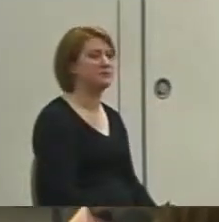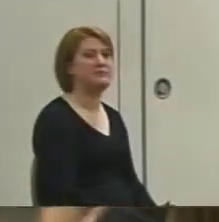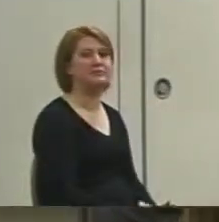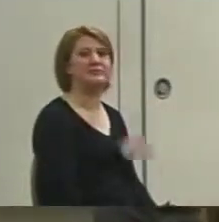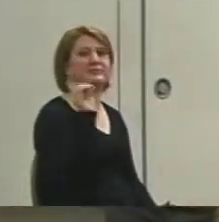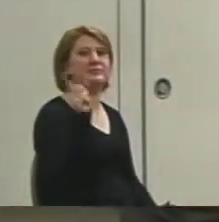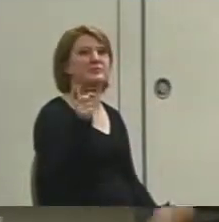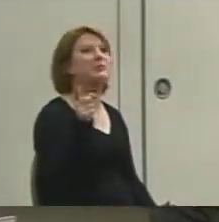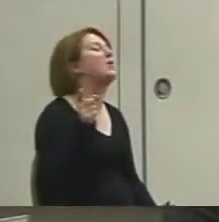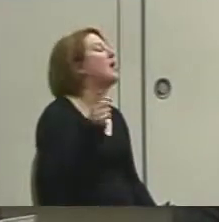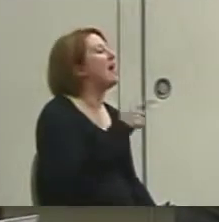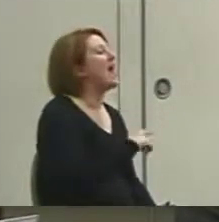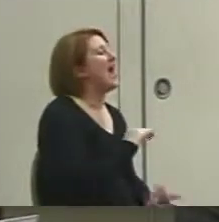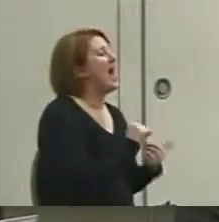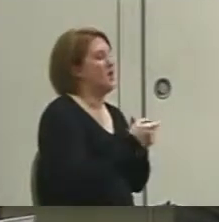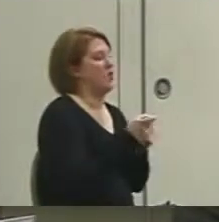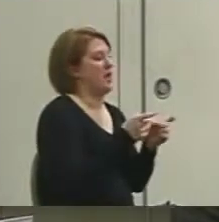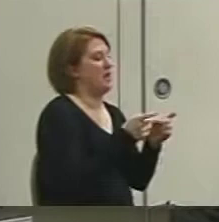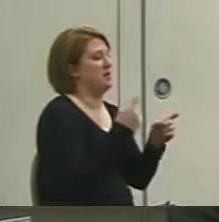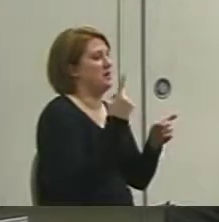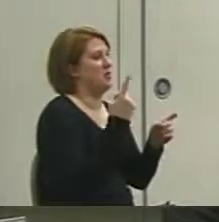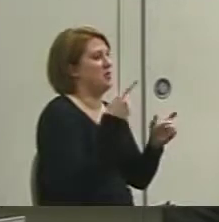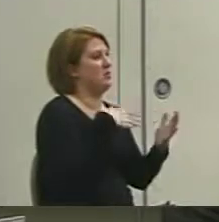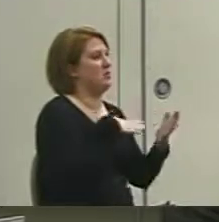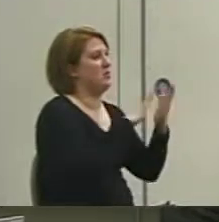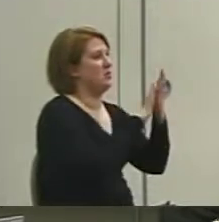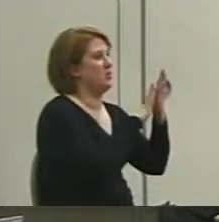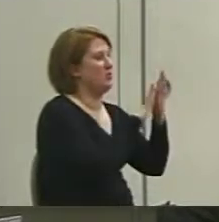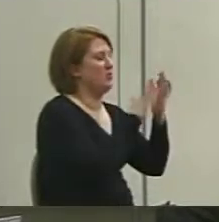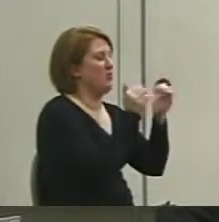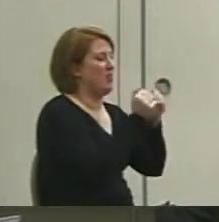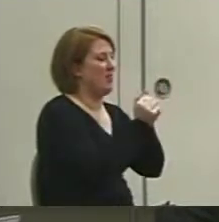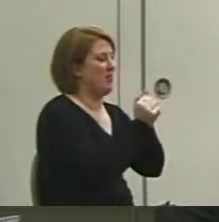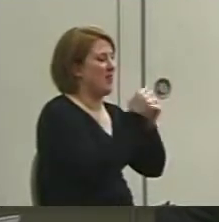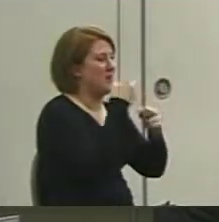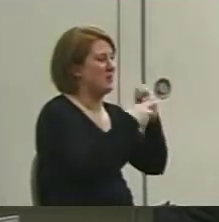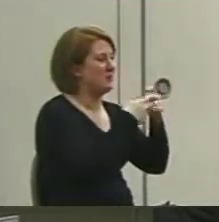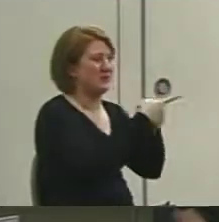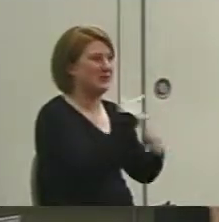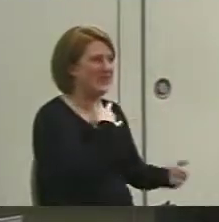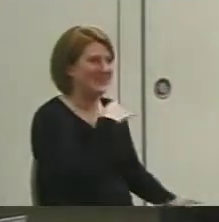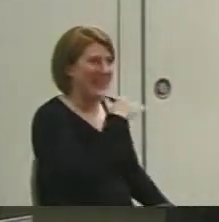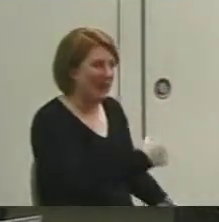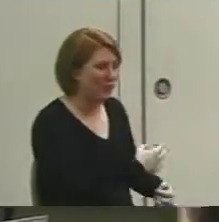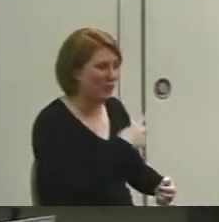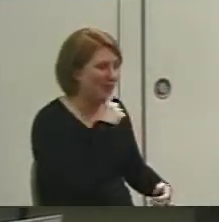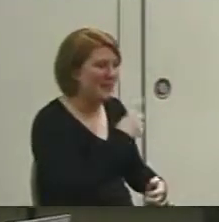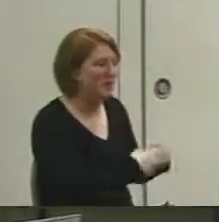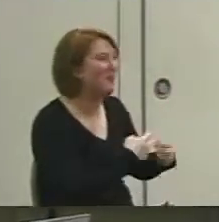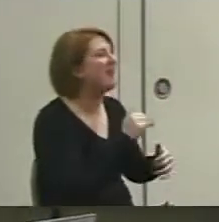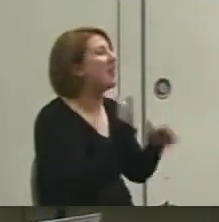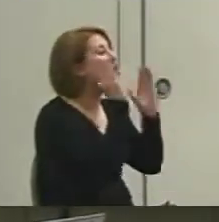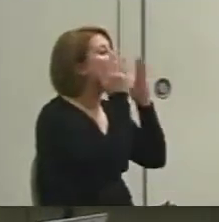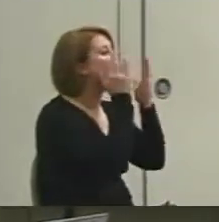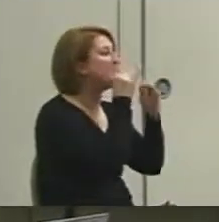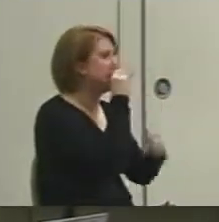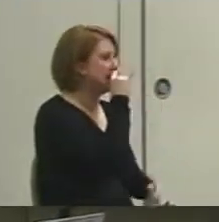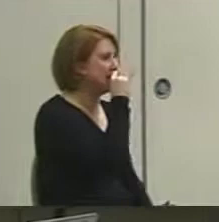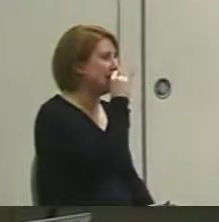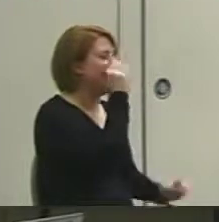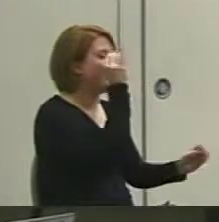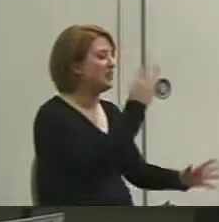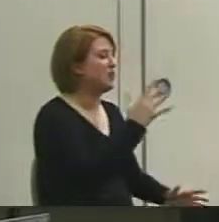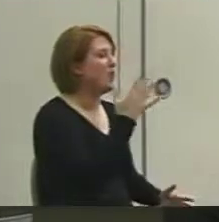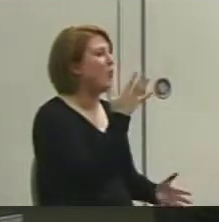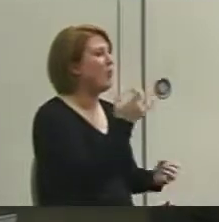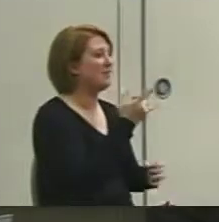How can you handle someone that comes to you with an issue that you don't feel is an issue, that an autistic kid and the teacher wants him to